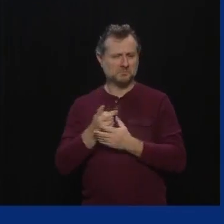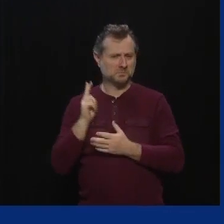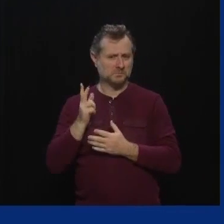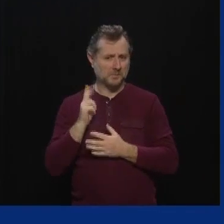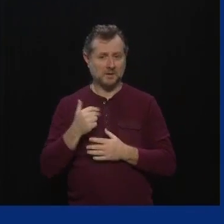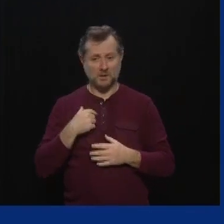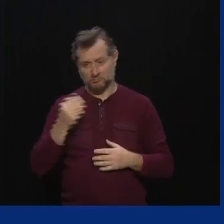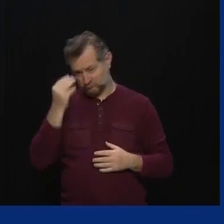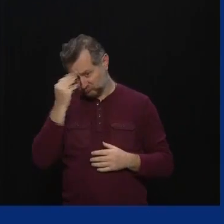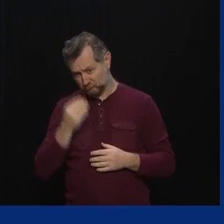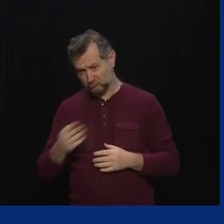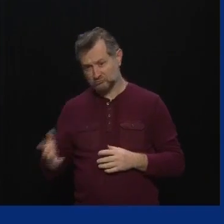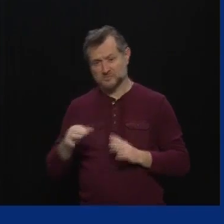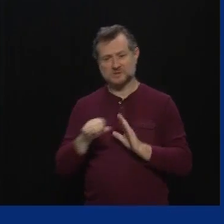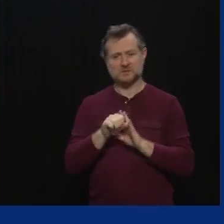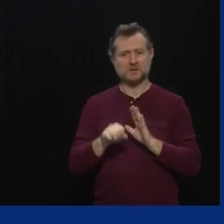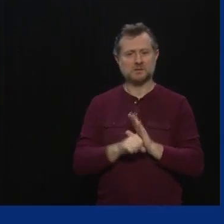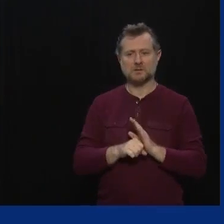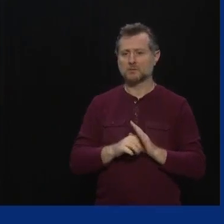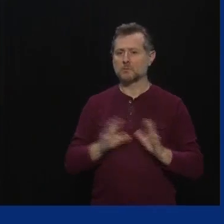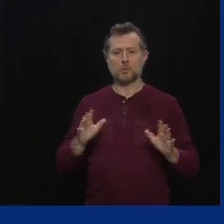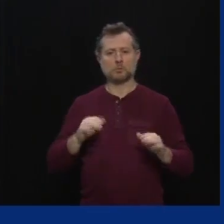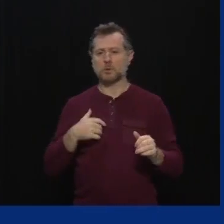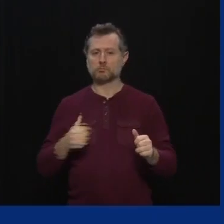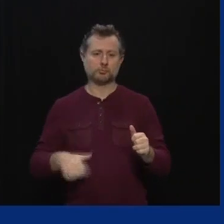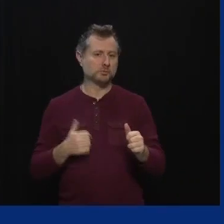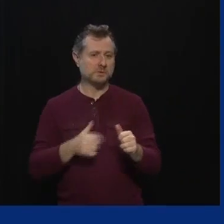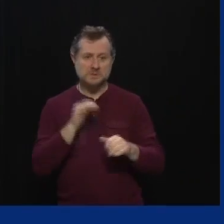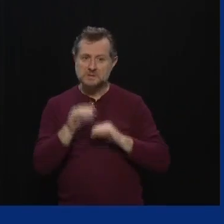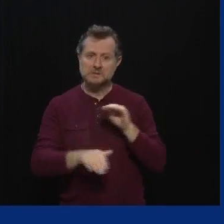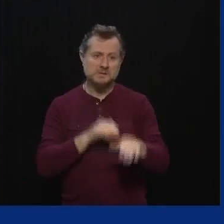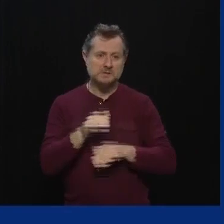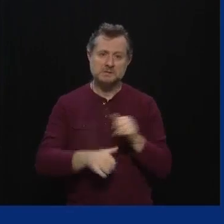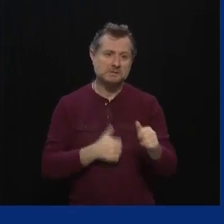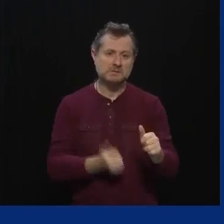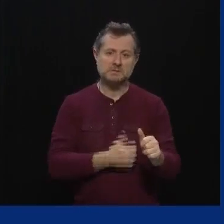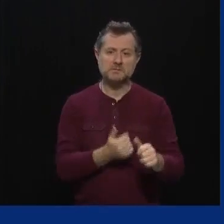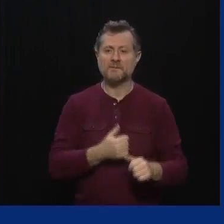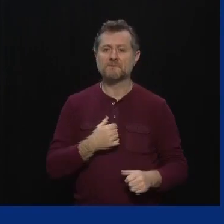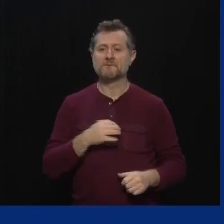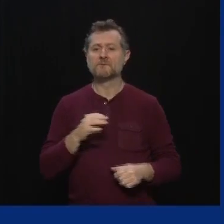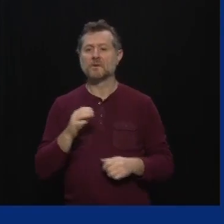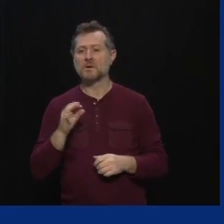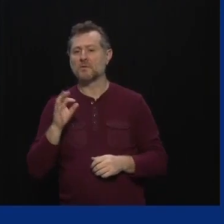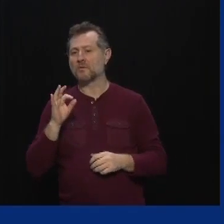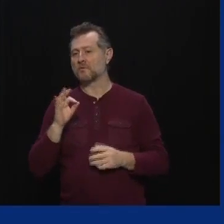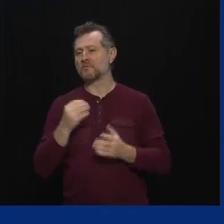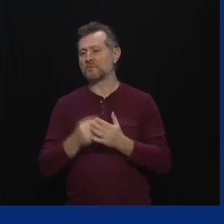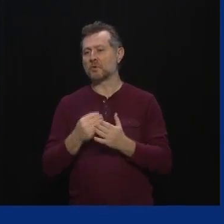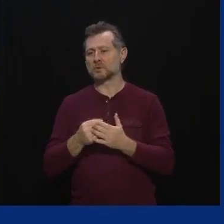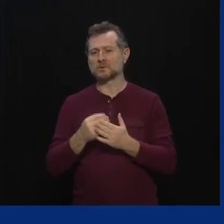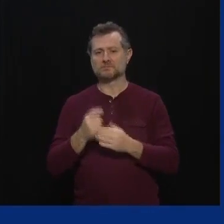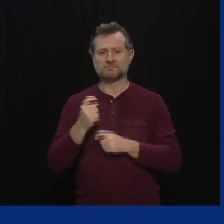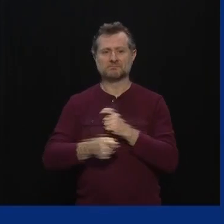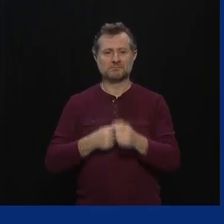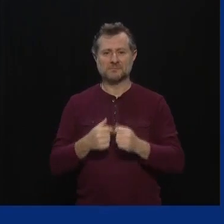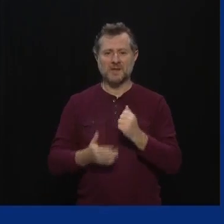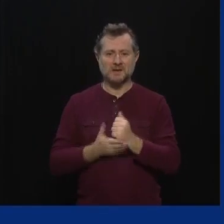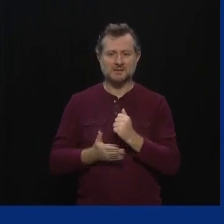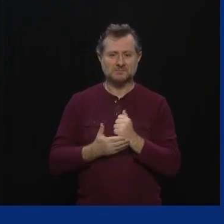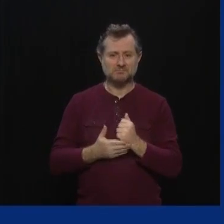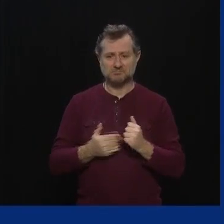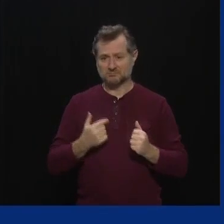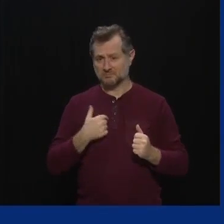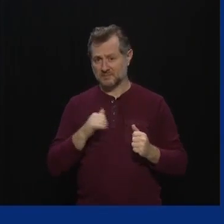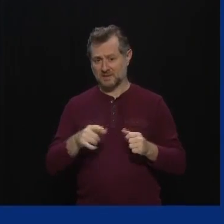longer pursuing the foundation aid lawsuit that occupied many people's time. The AQE alliance that was formed, and Cynthia